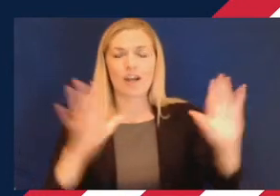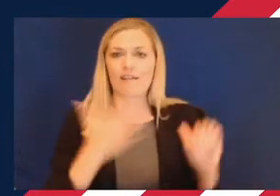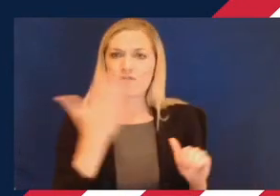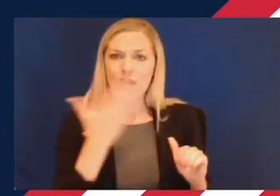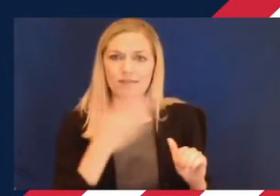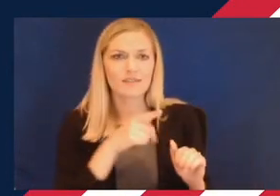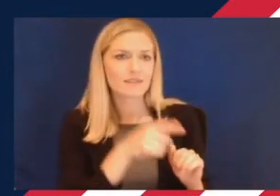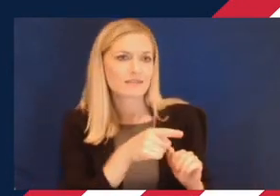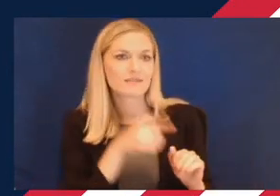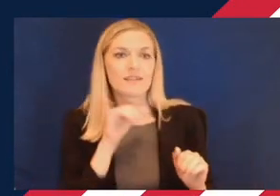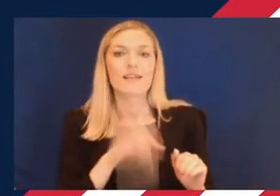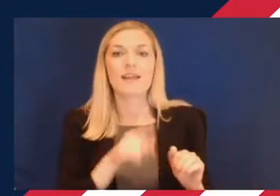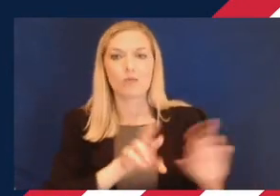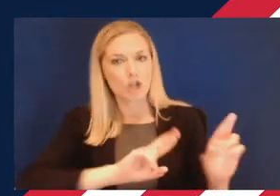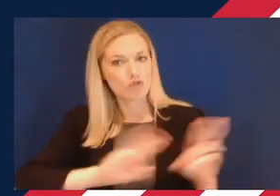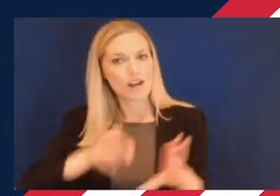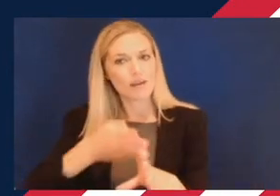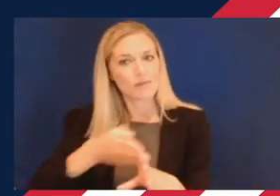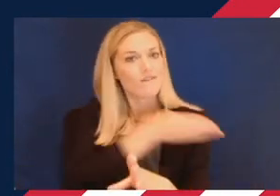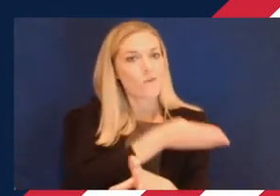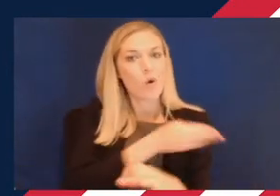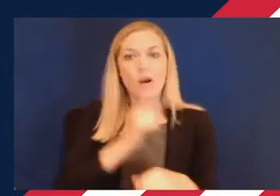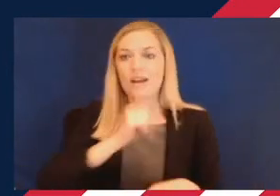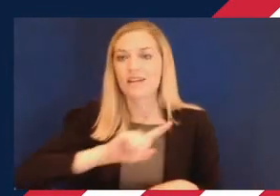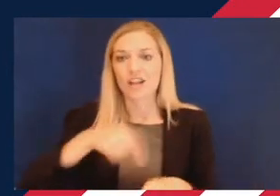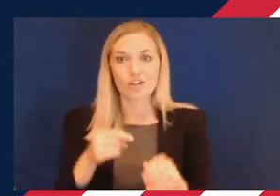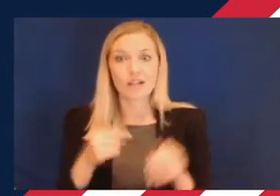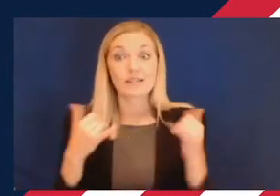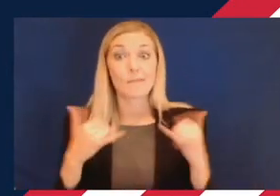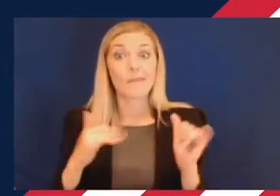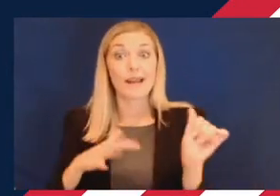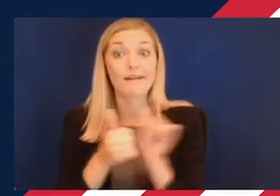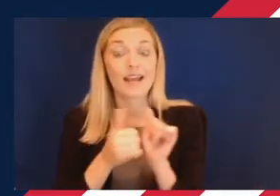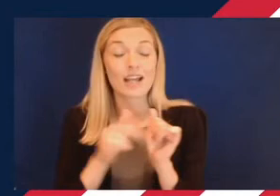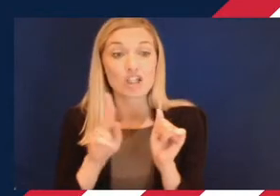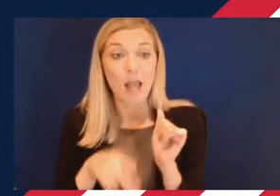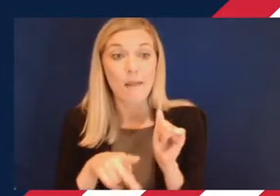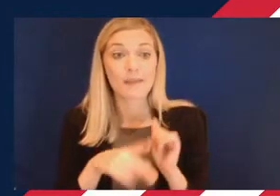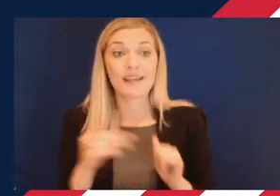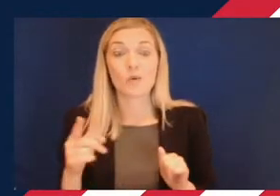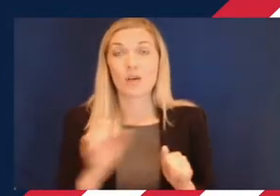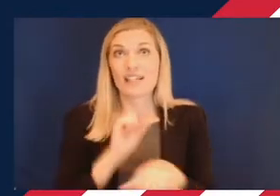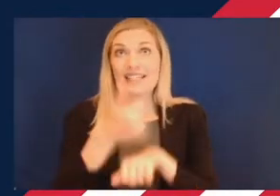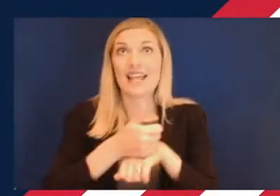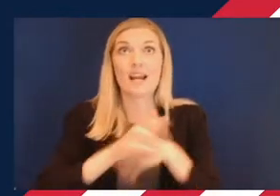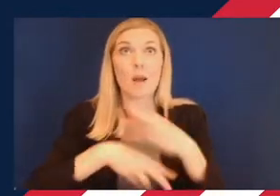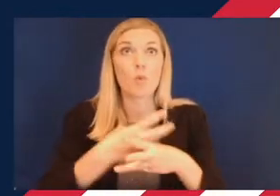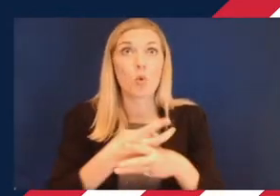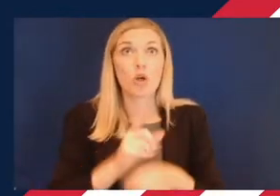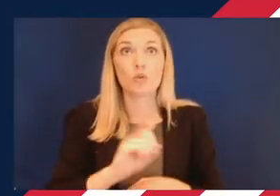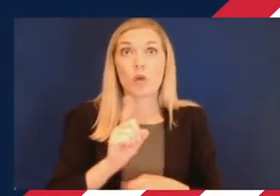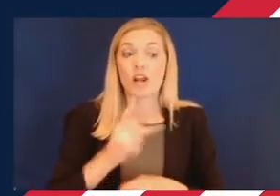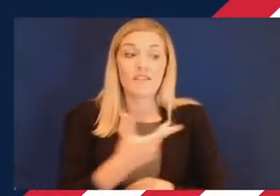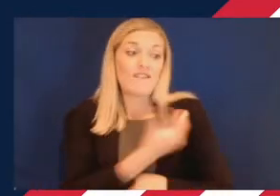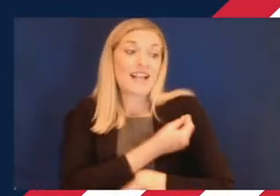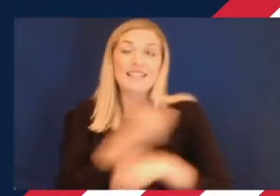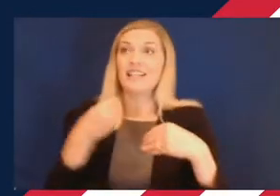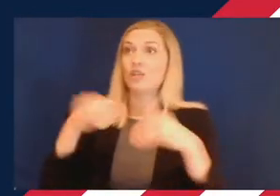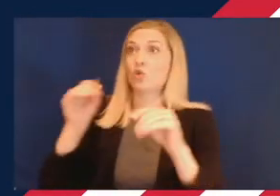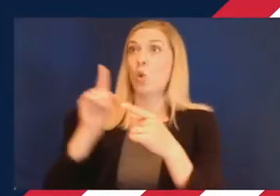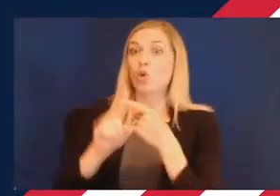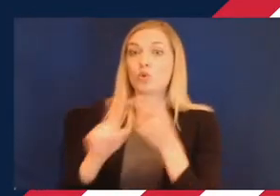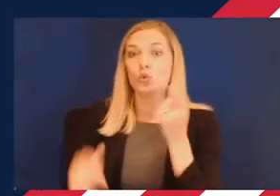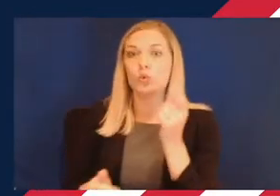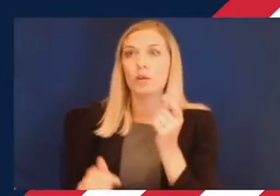at the end and setting up a world where vaccine will go to the highest bidder. It's not in anybody's interest. Thanks so much.